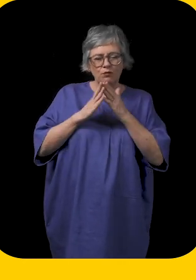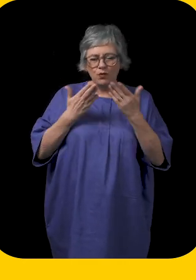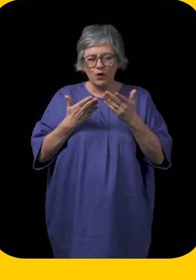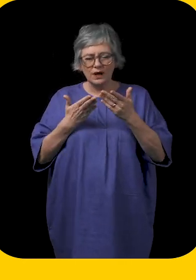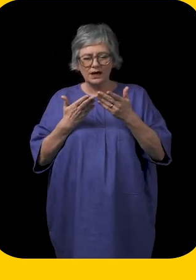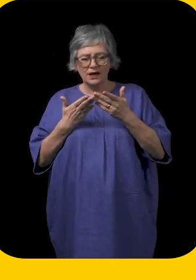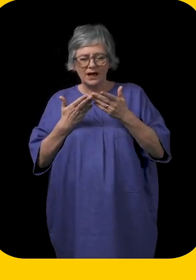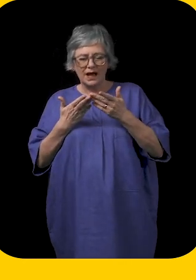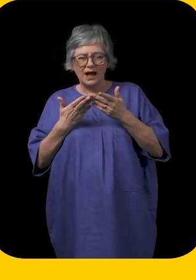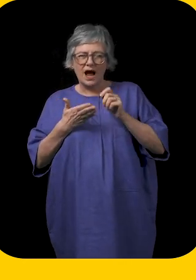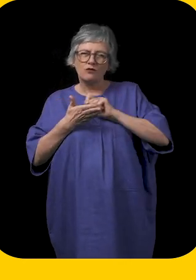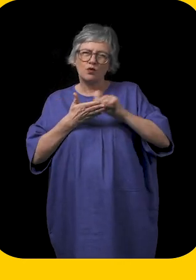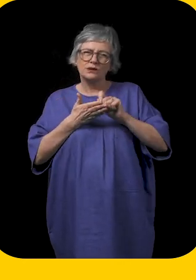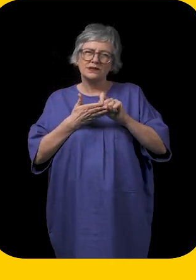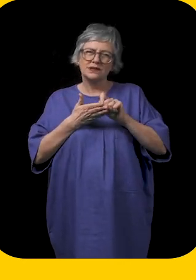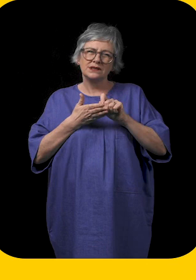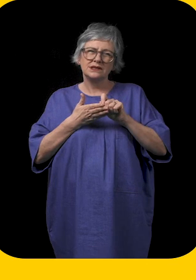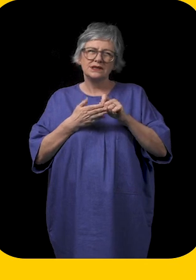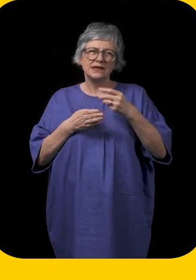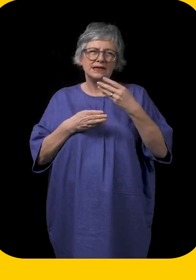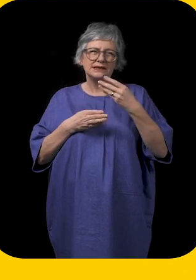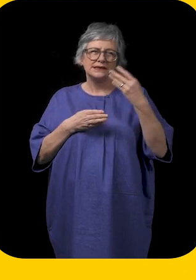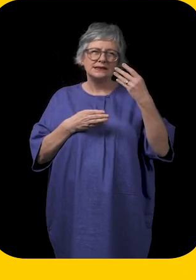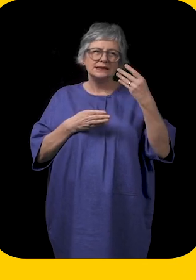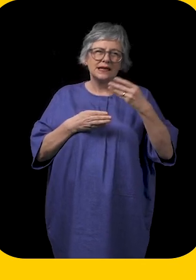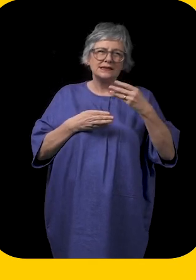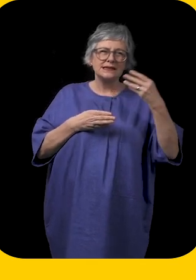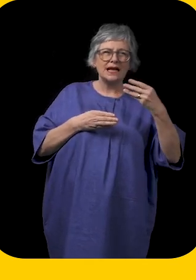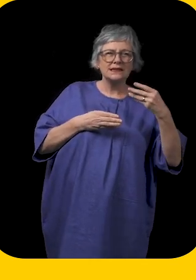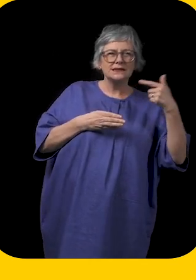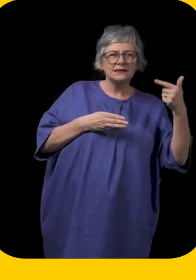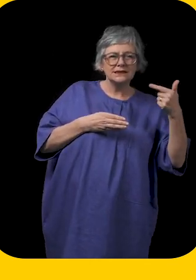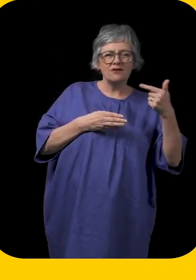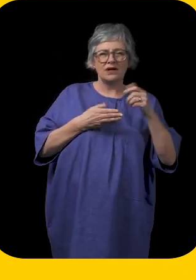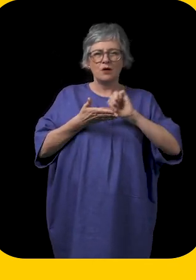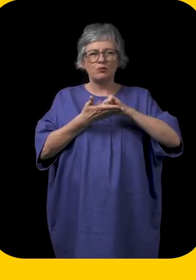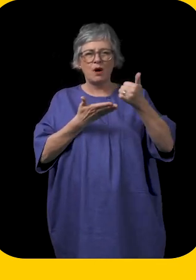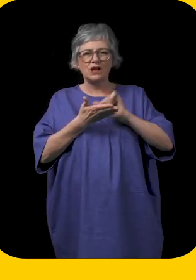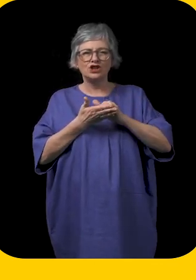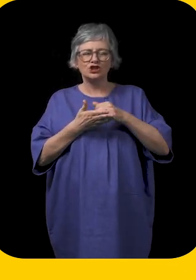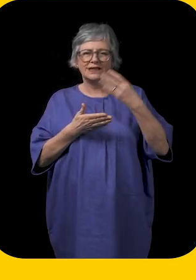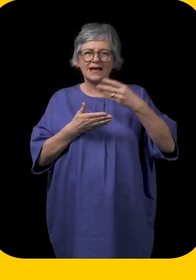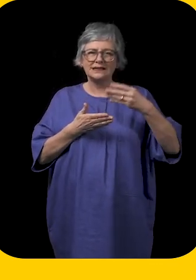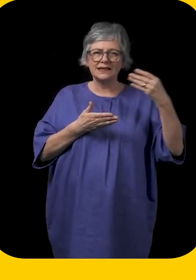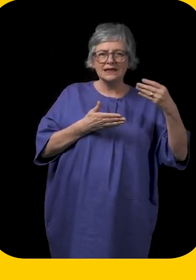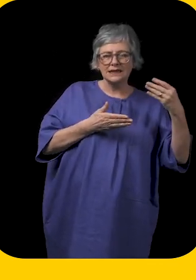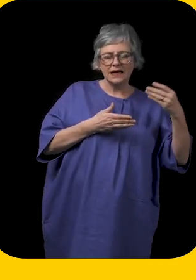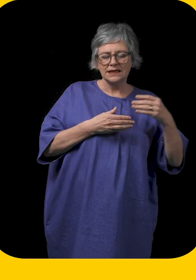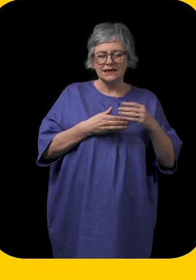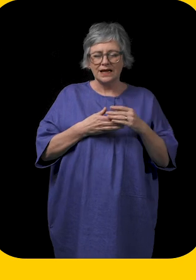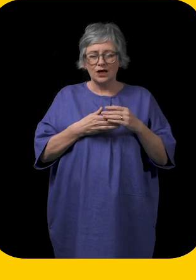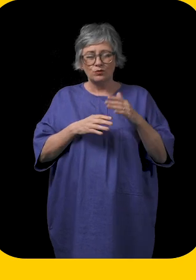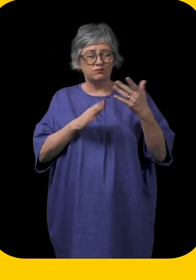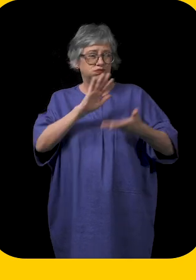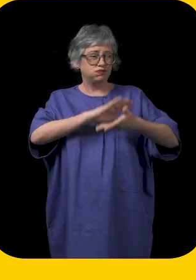and it was my first book, and I was writing it, I wrote it in 90, started 97, 98, and then it got published in 99,